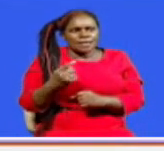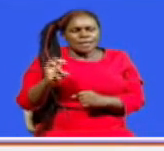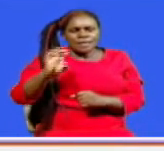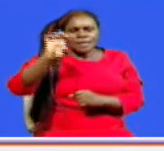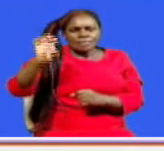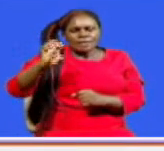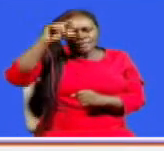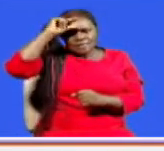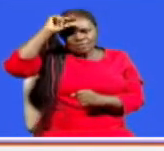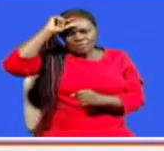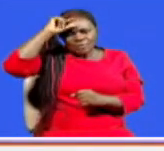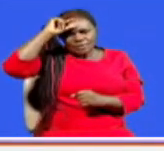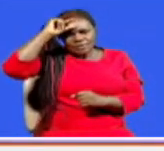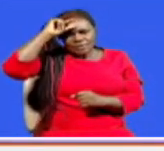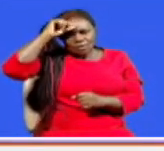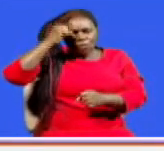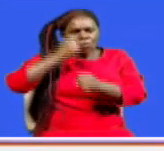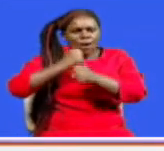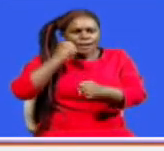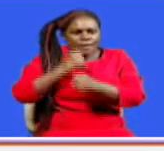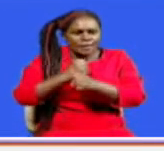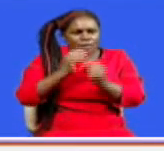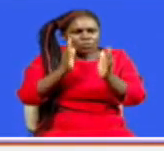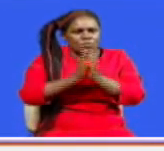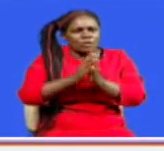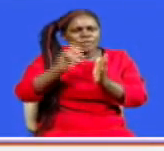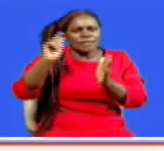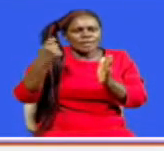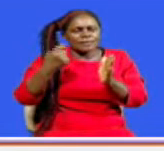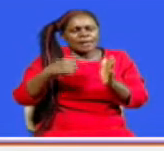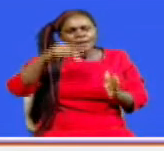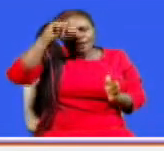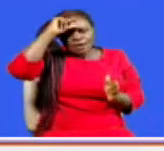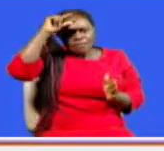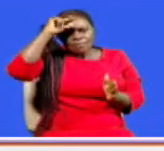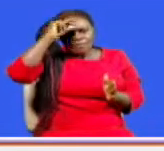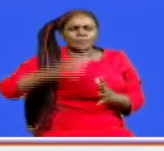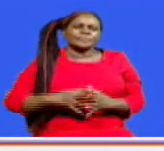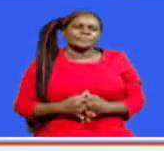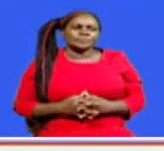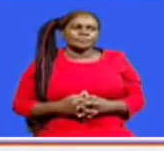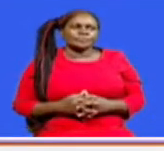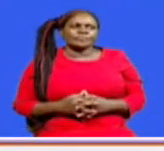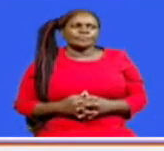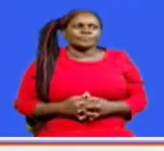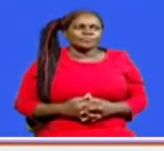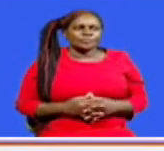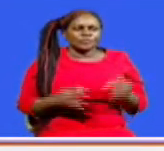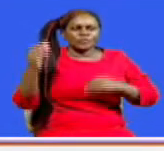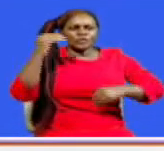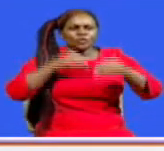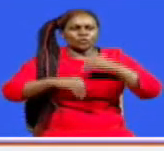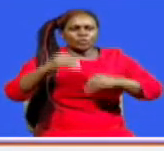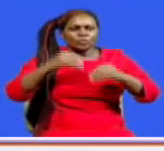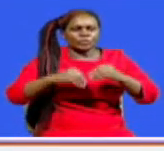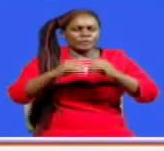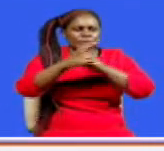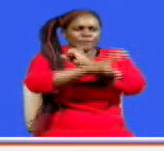government is working with the Kenya government, ATMIS contributing